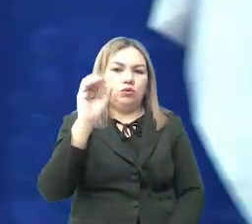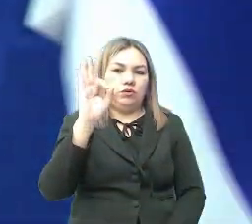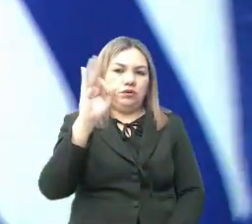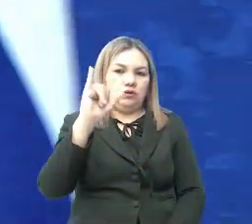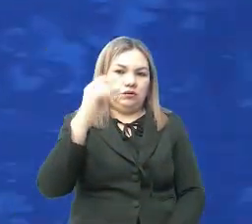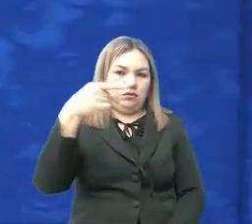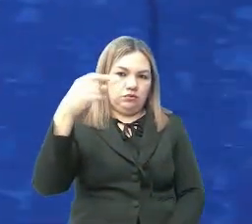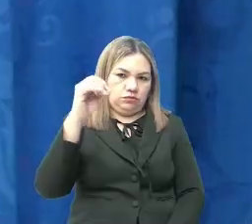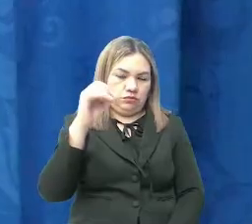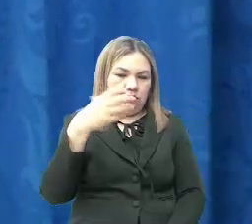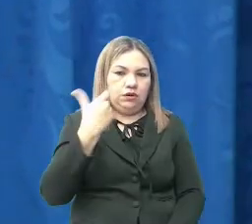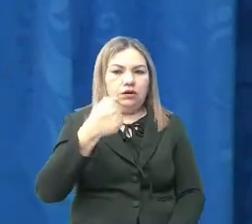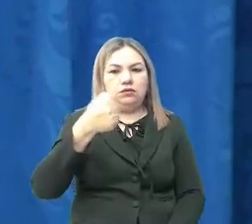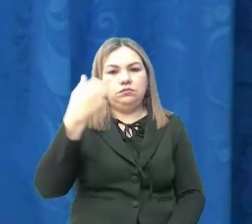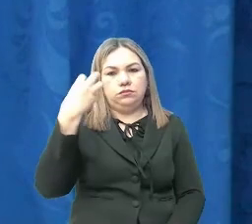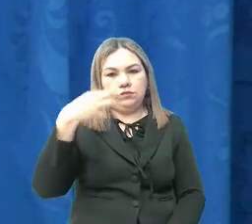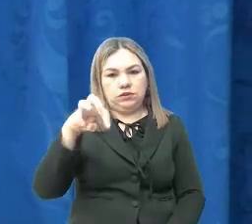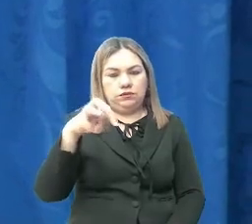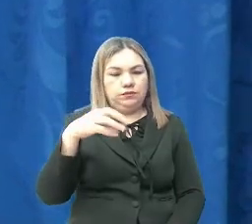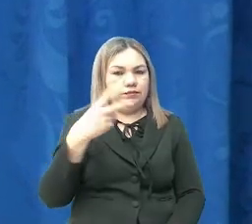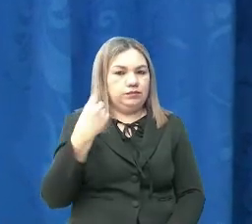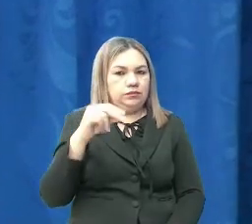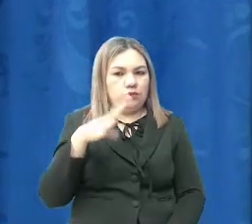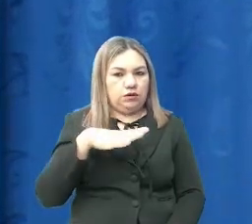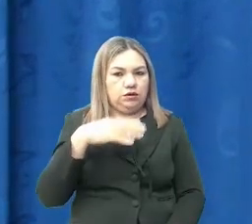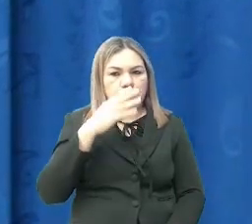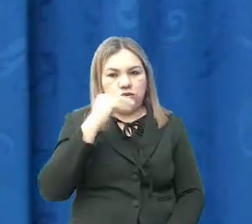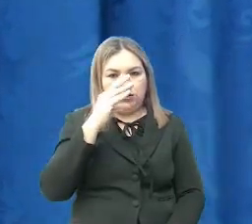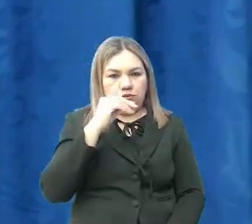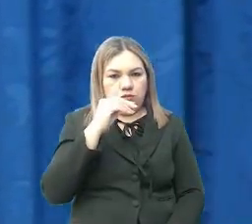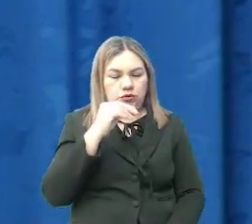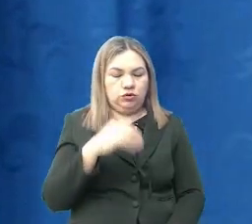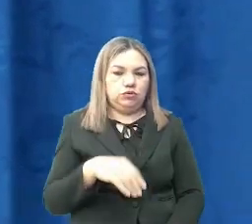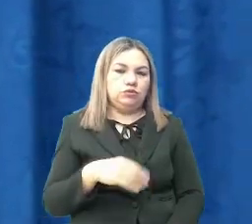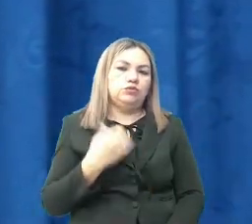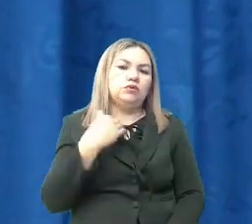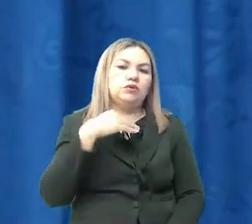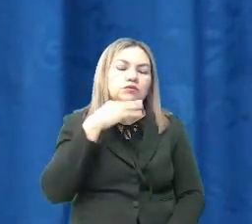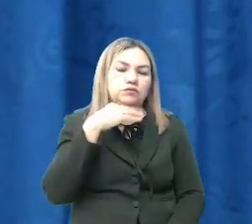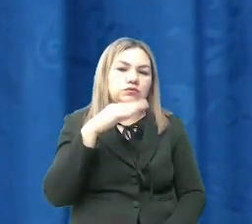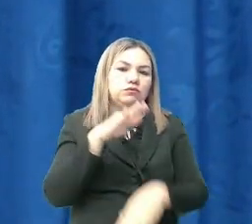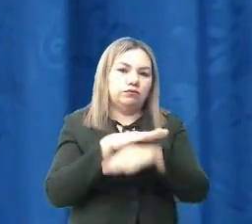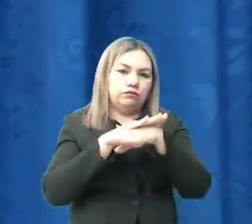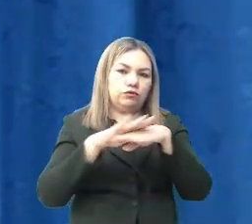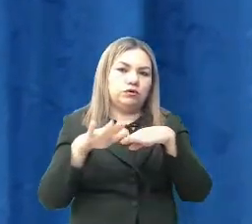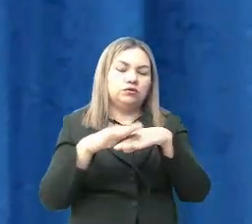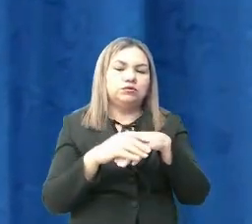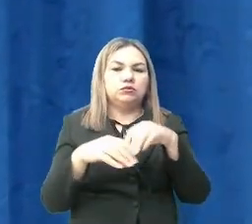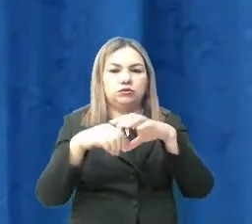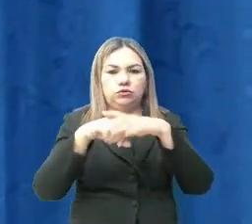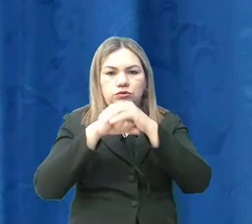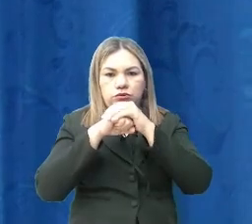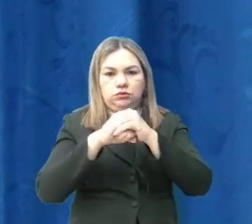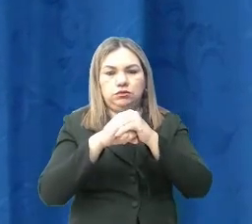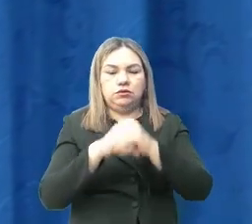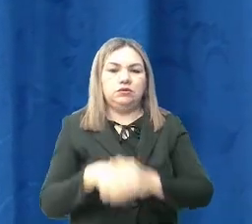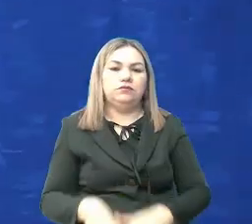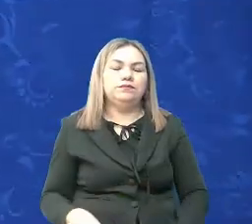in codes. How many of you say amen? There wasn't gossiping there. There was a good society